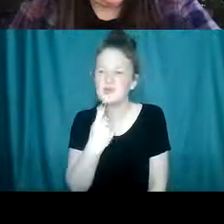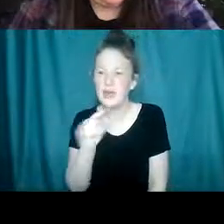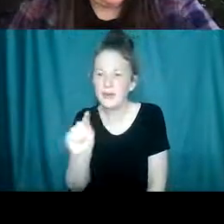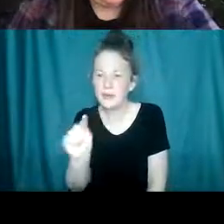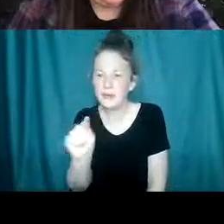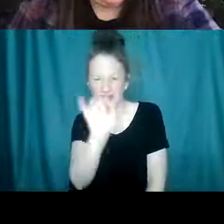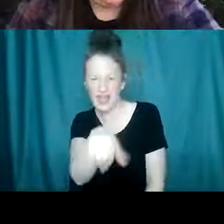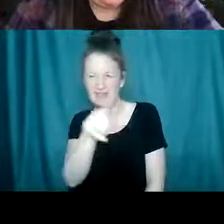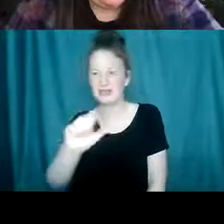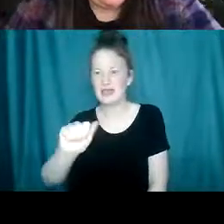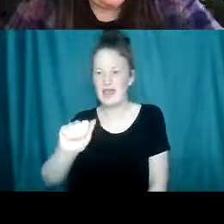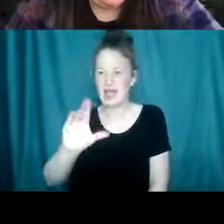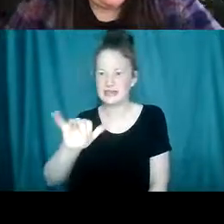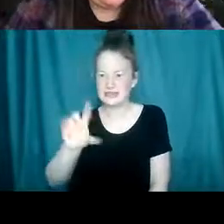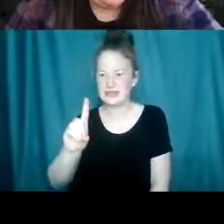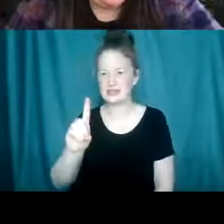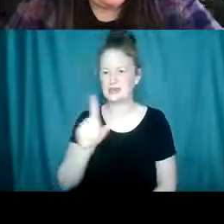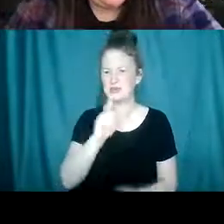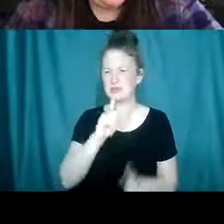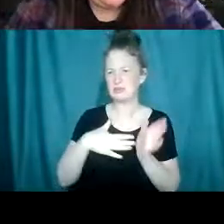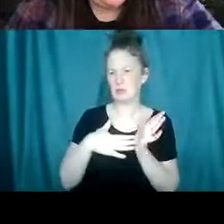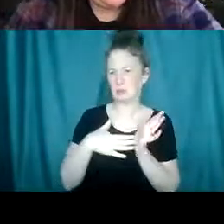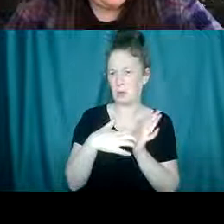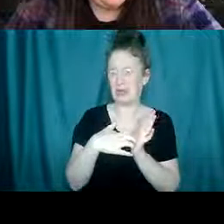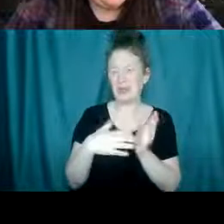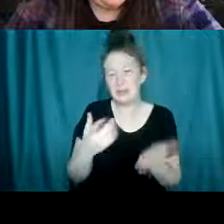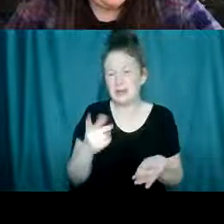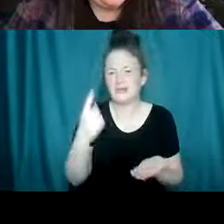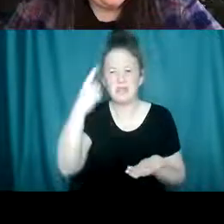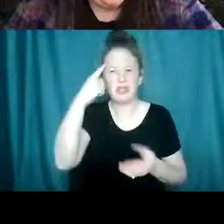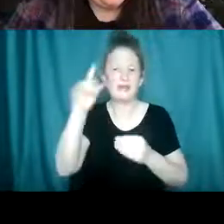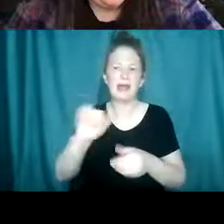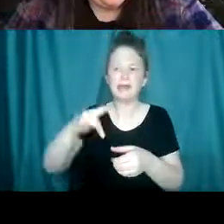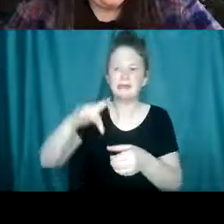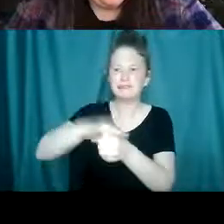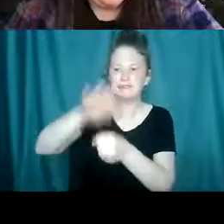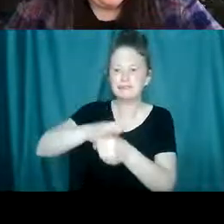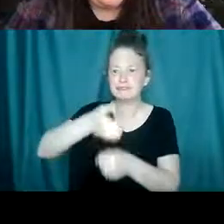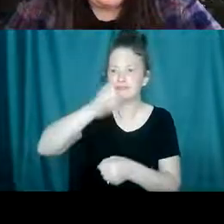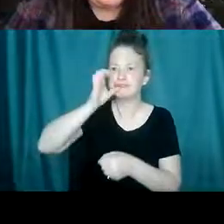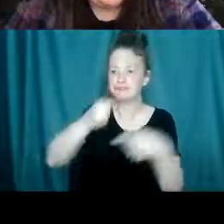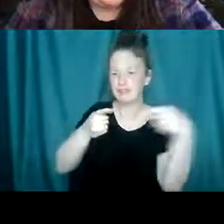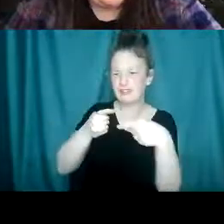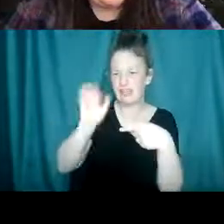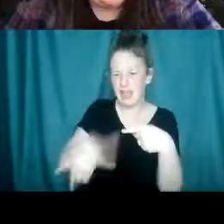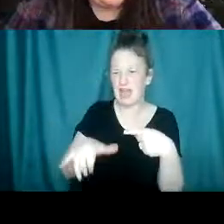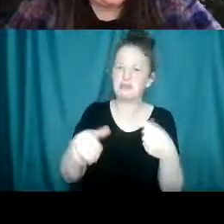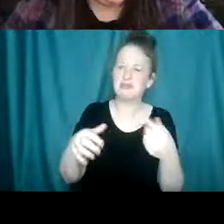acid. Consider your Coke is filled with carbonic acid. So it's not dangerous, not scary.